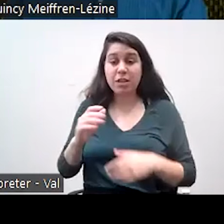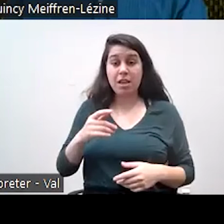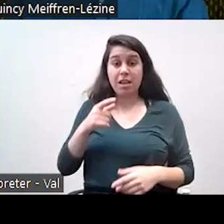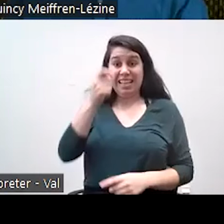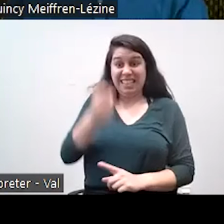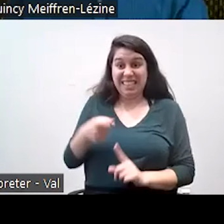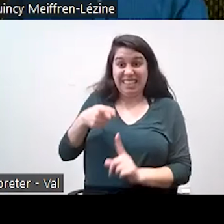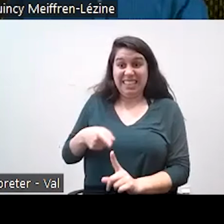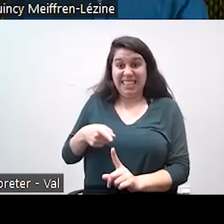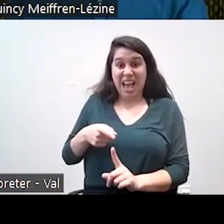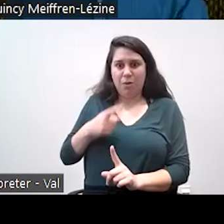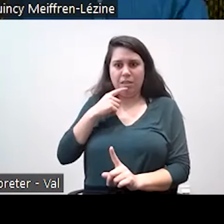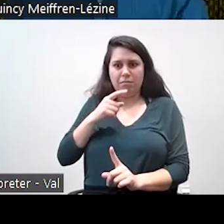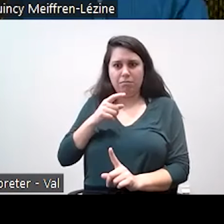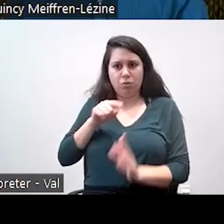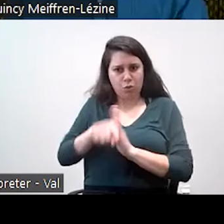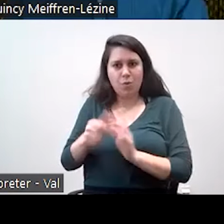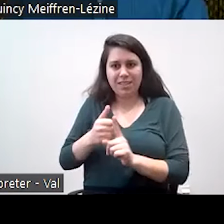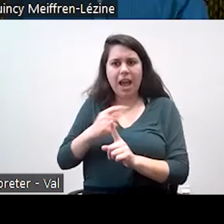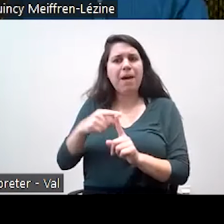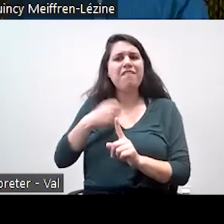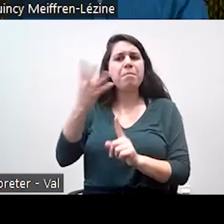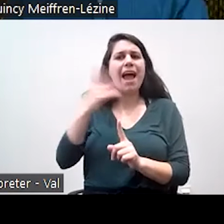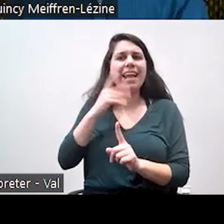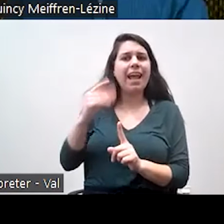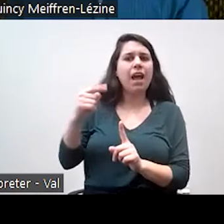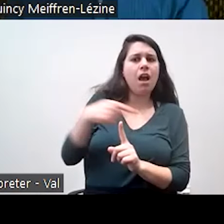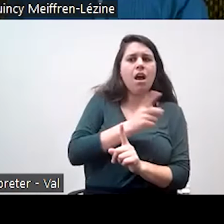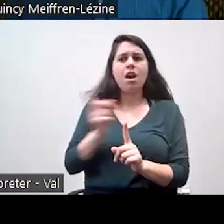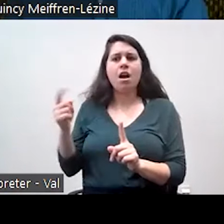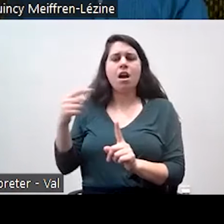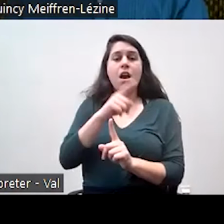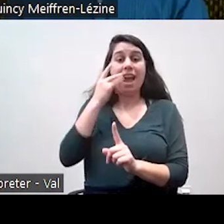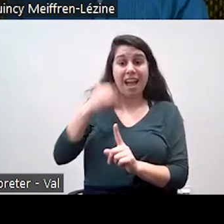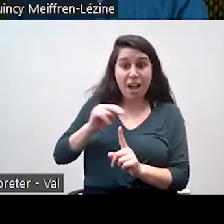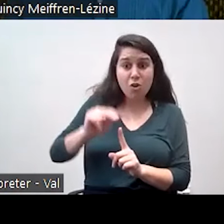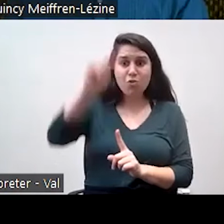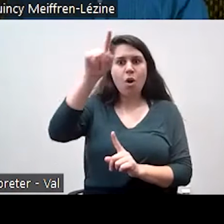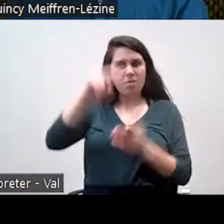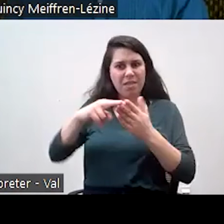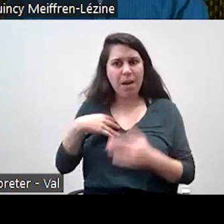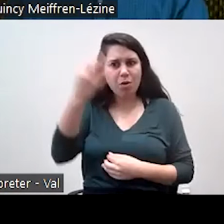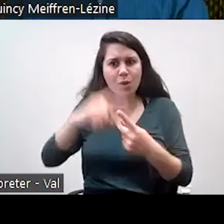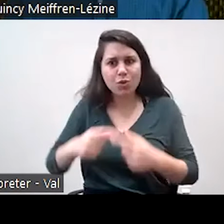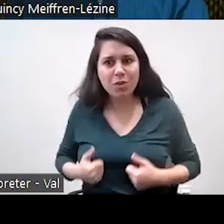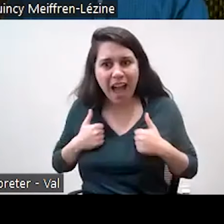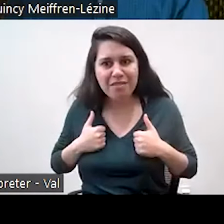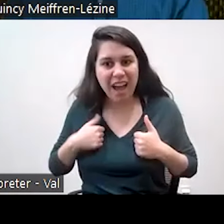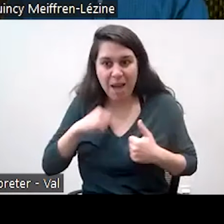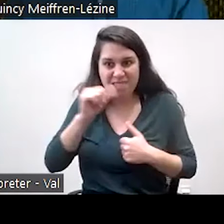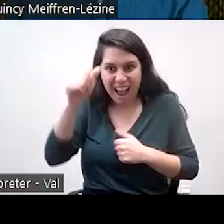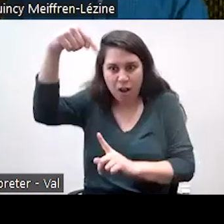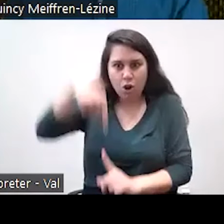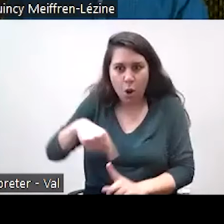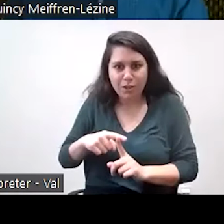go south at the same time. So I would say that the very best suicide prevention is when you are having very solid